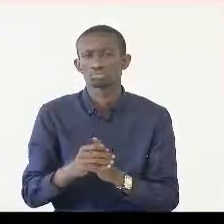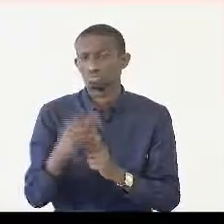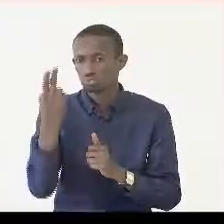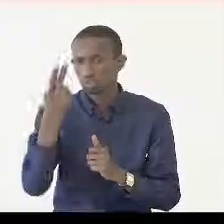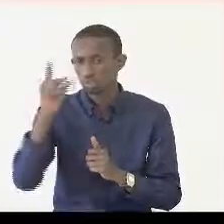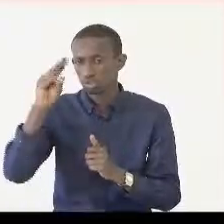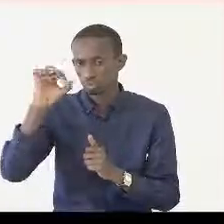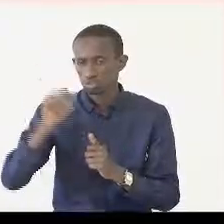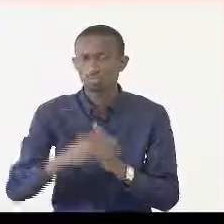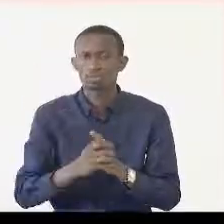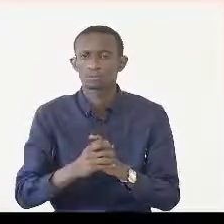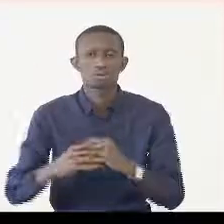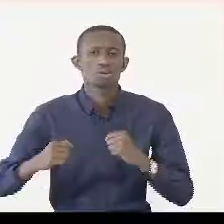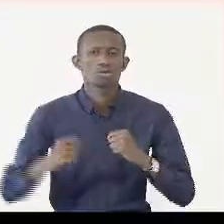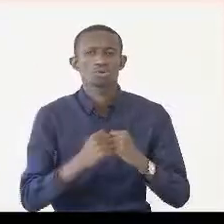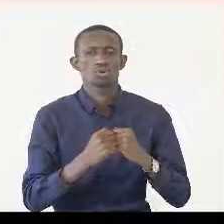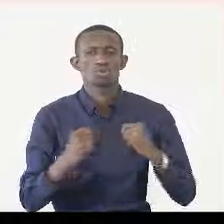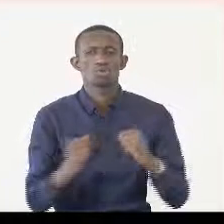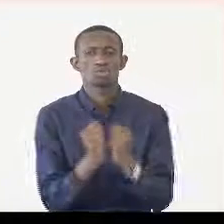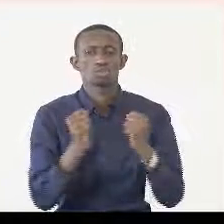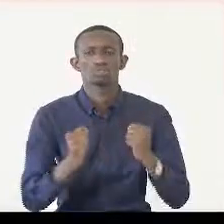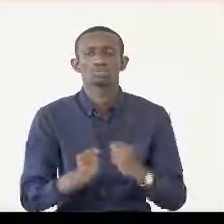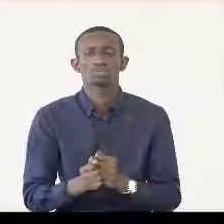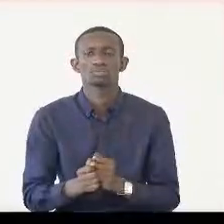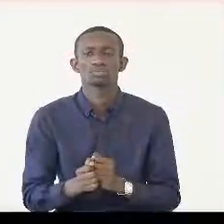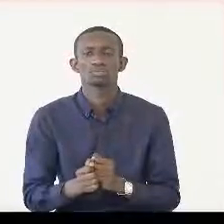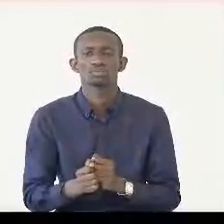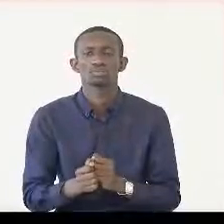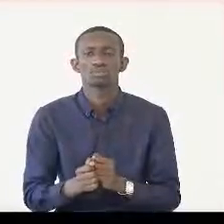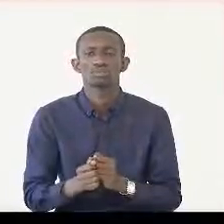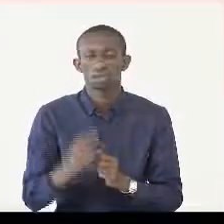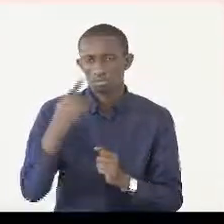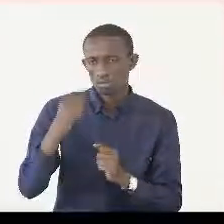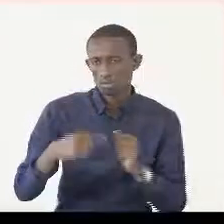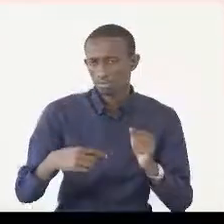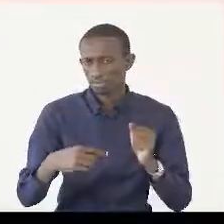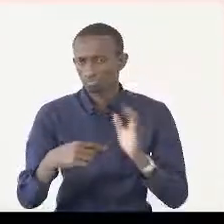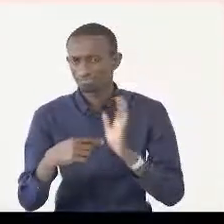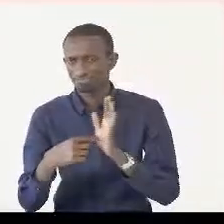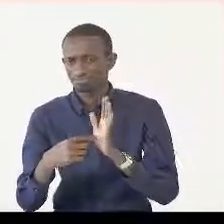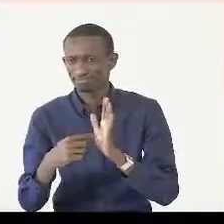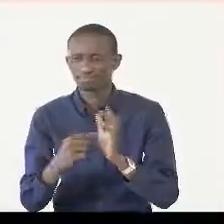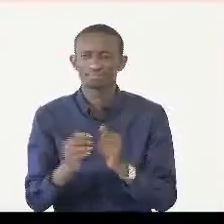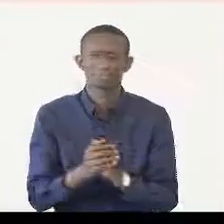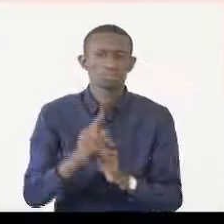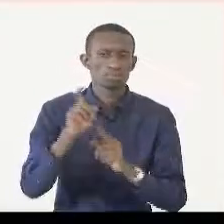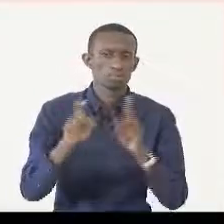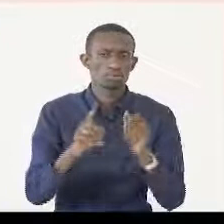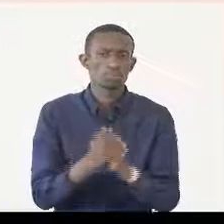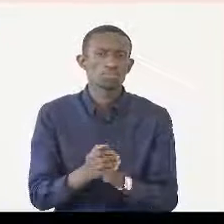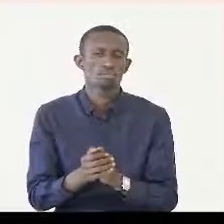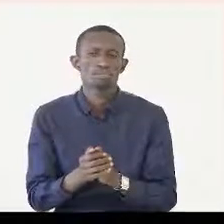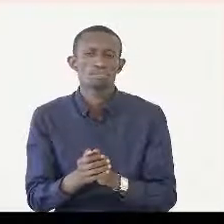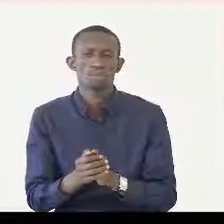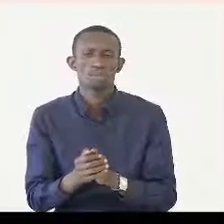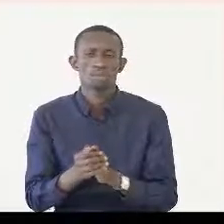it is an example of problem that we'll be solving into two-dimension collision.